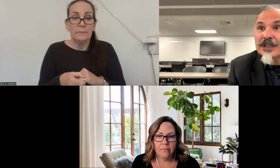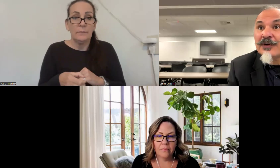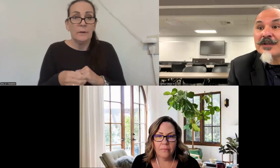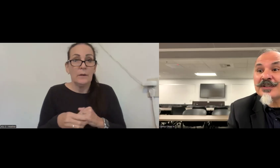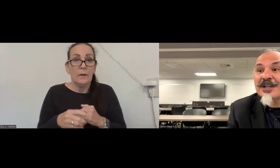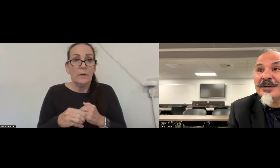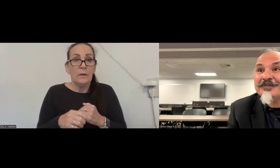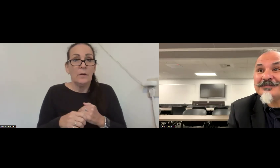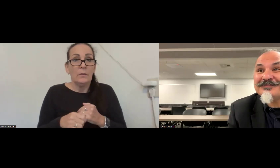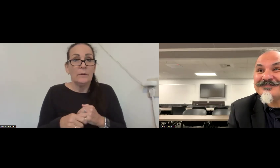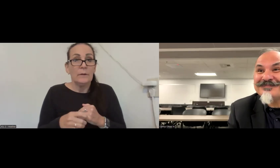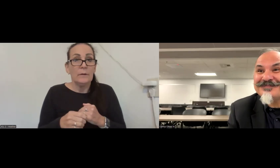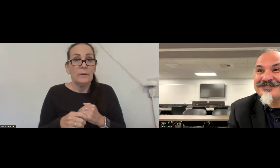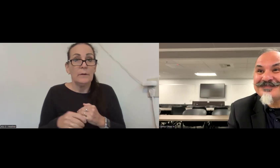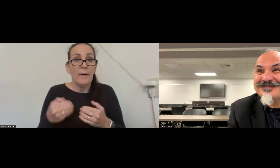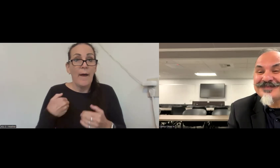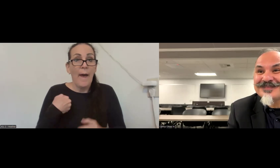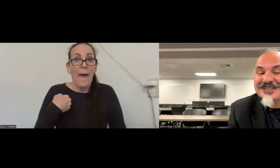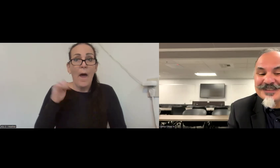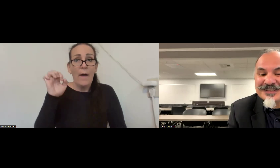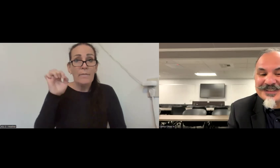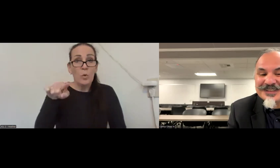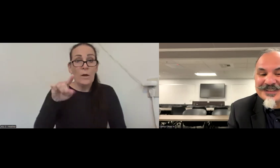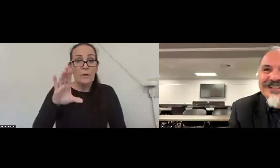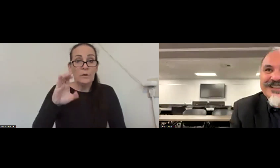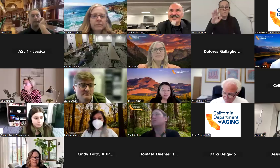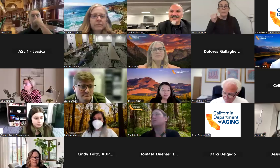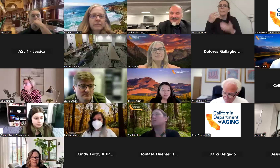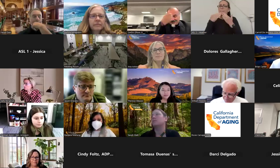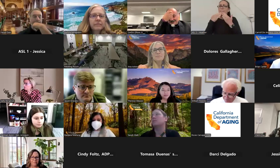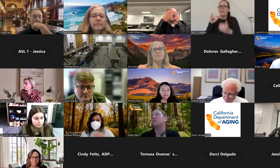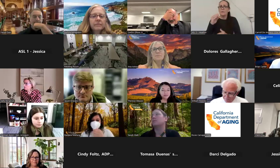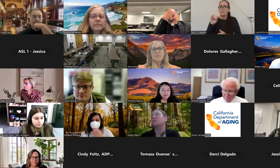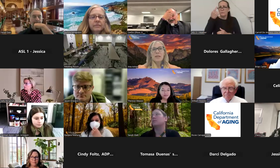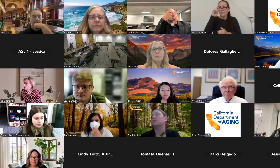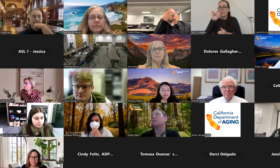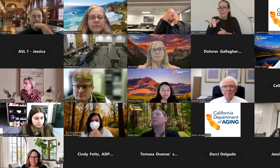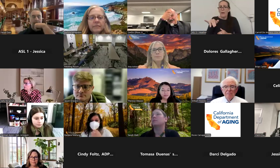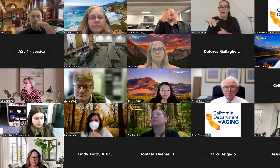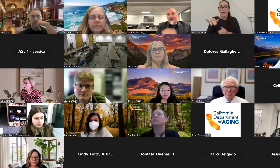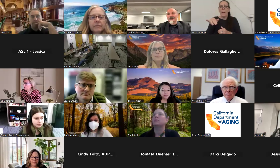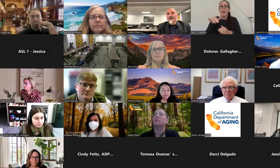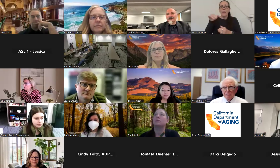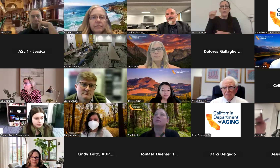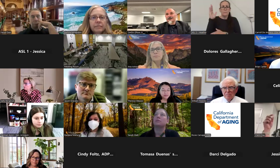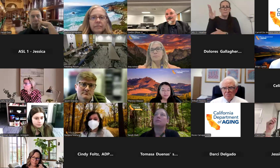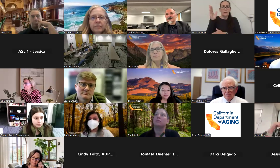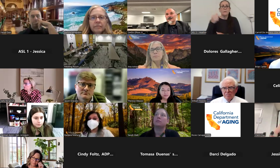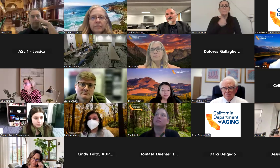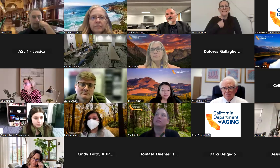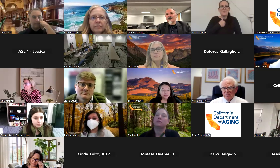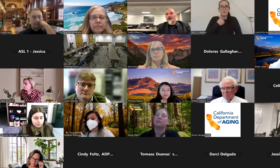You have a question, Claire? Yeah, thank you, Jason, for that presentation. And I apologize if I missed